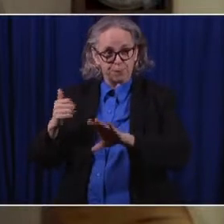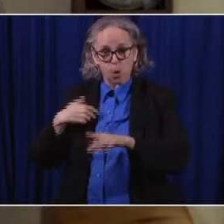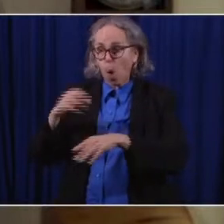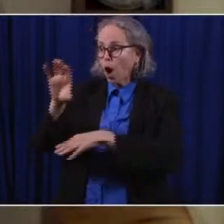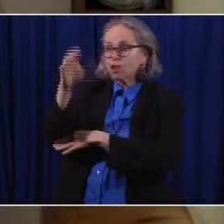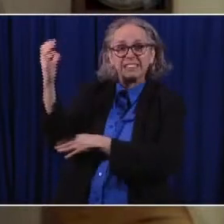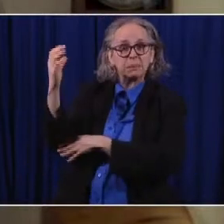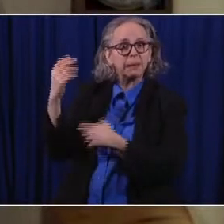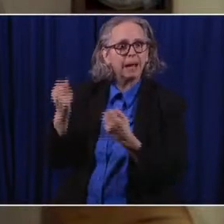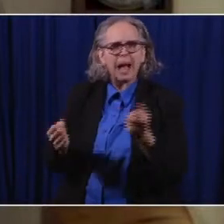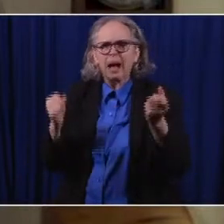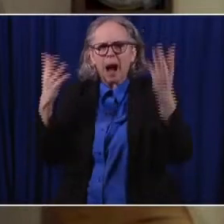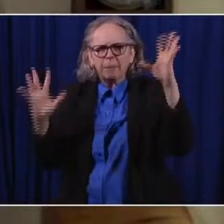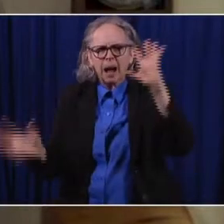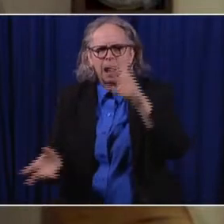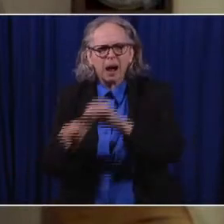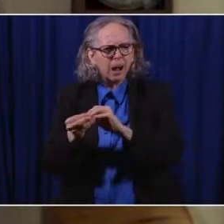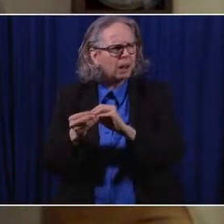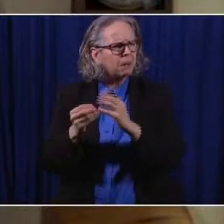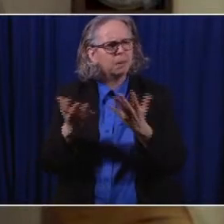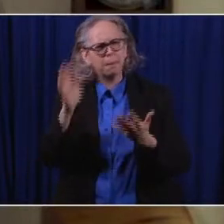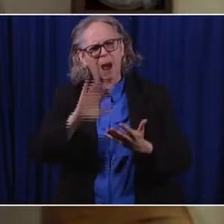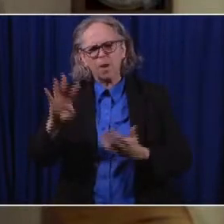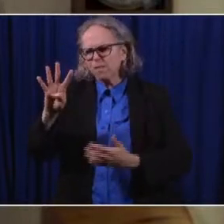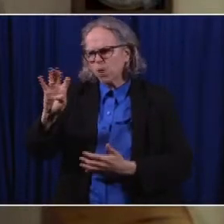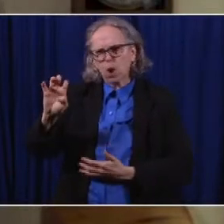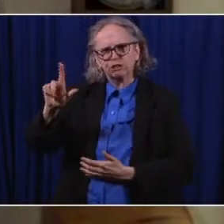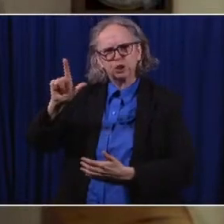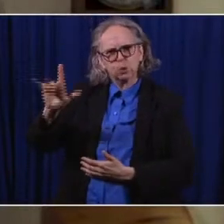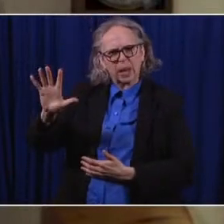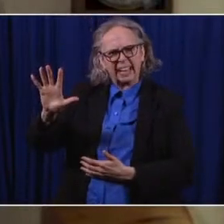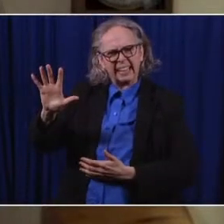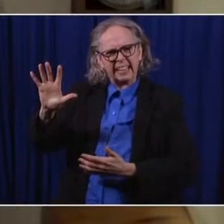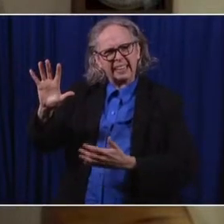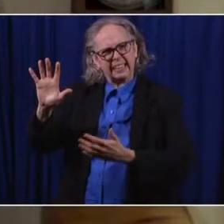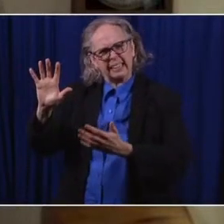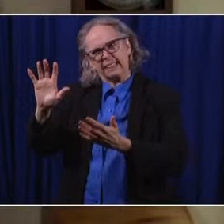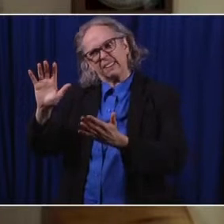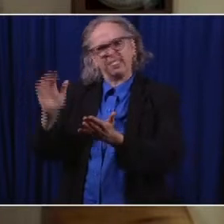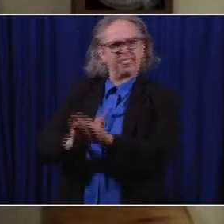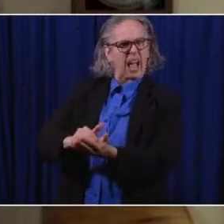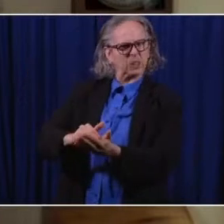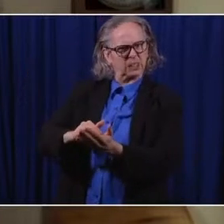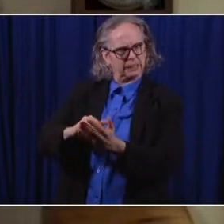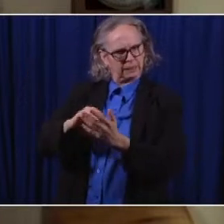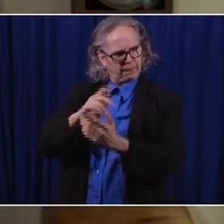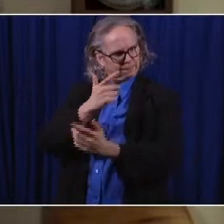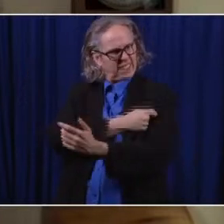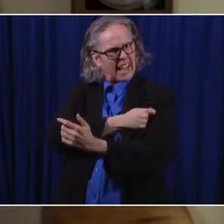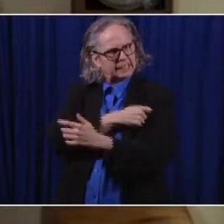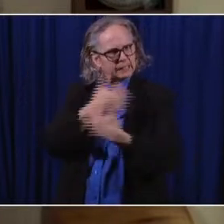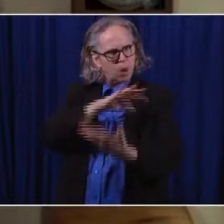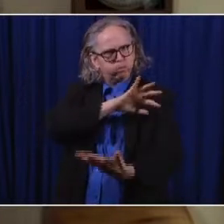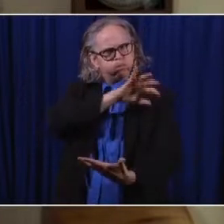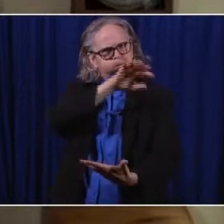420,000 vaccines. During the week of New Year's, we should receive an